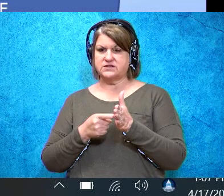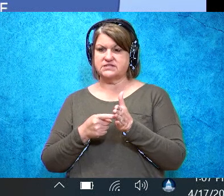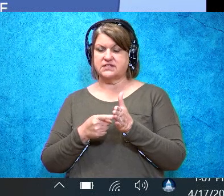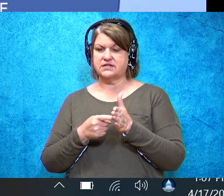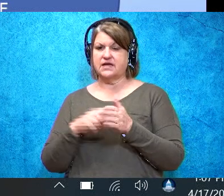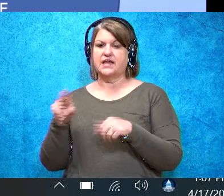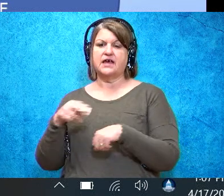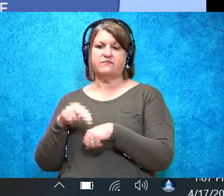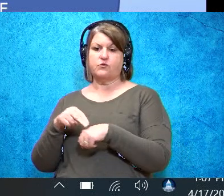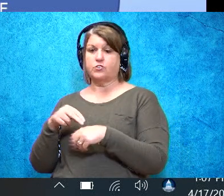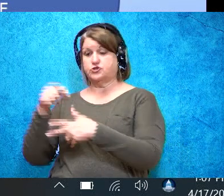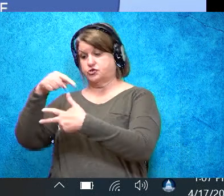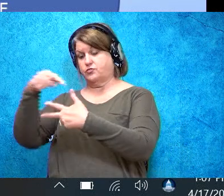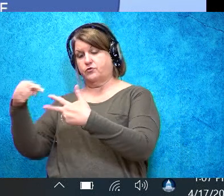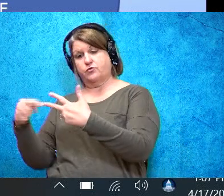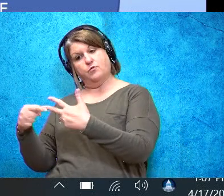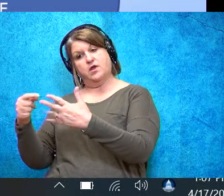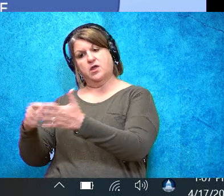your 3